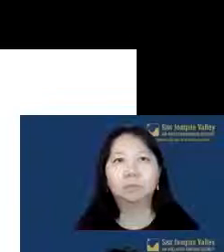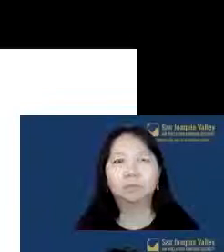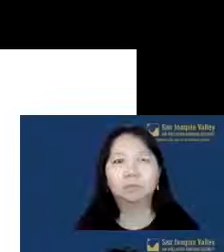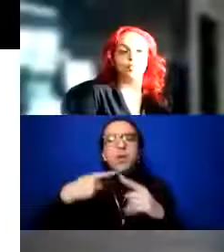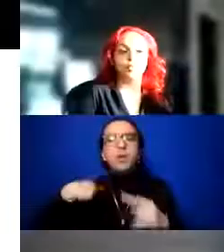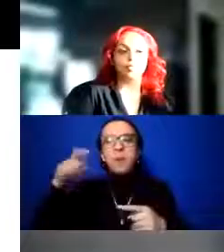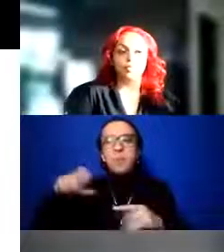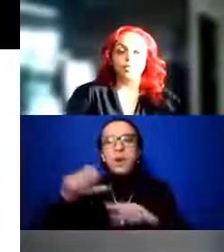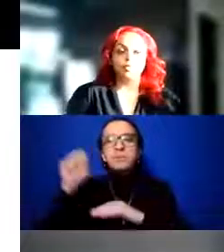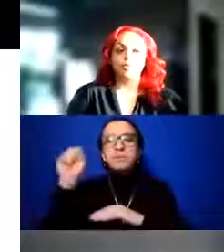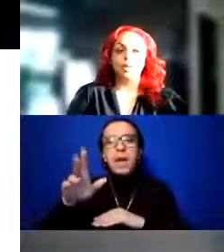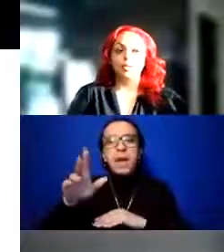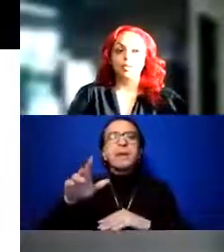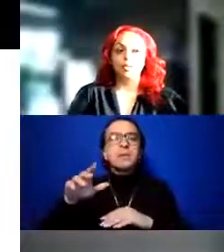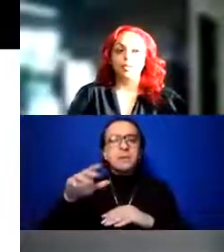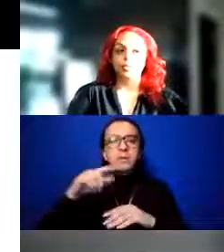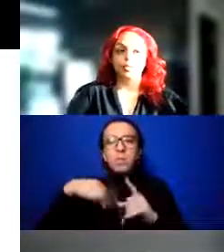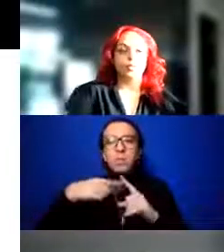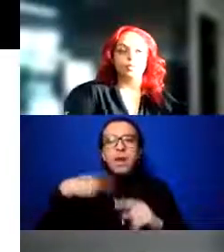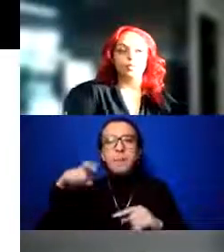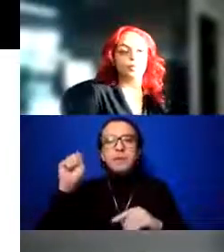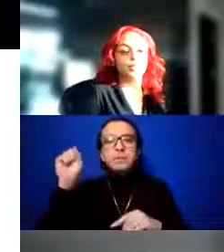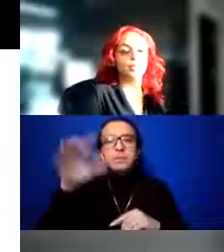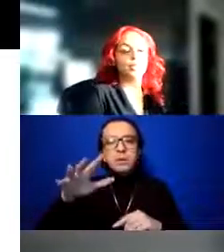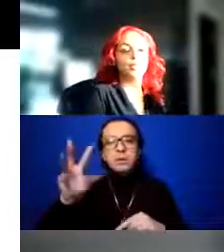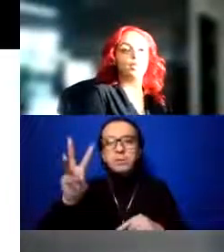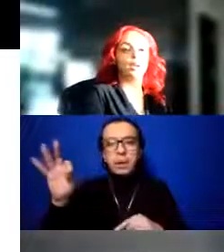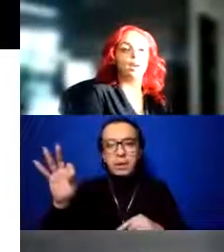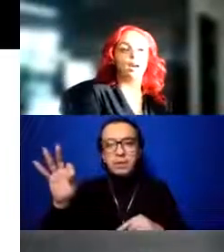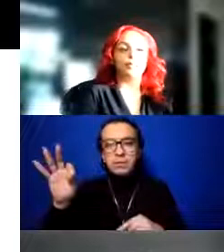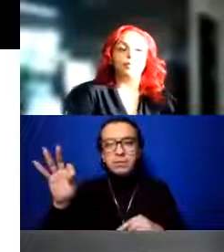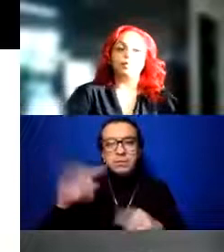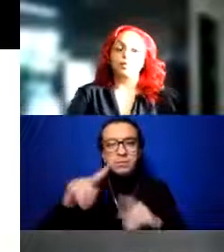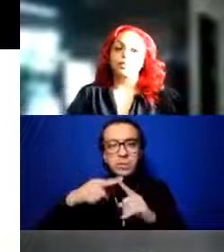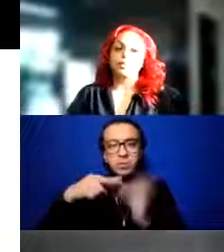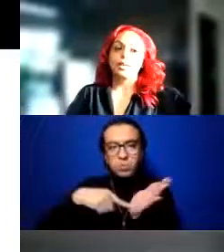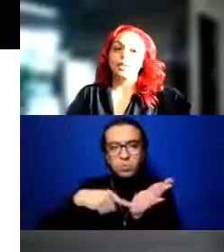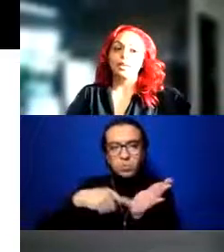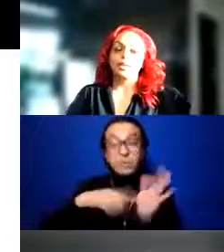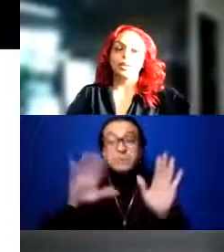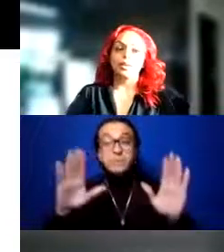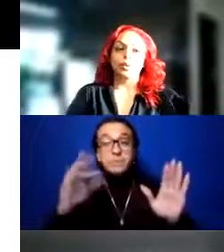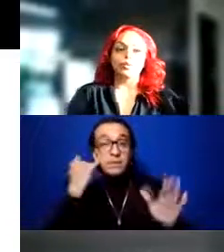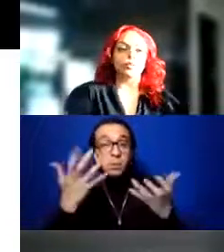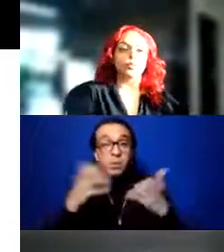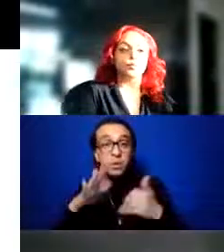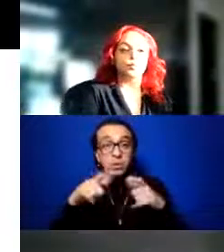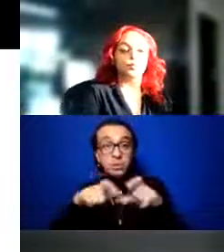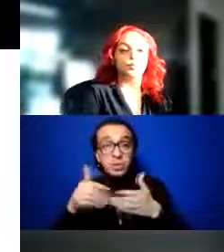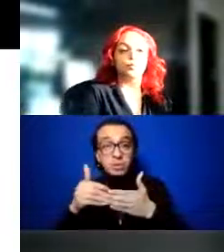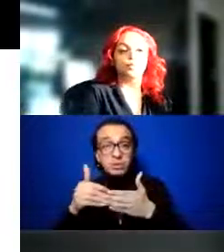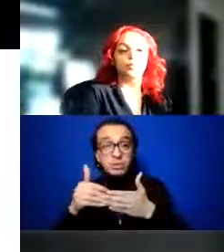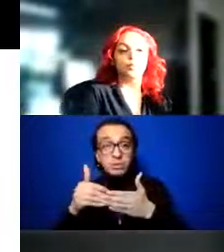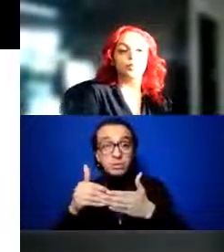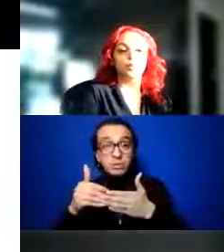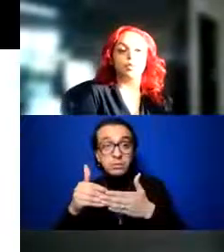get your physical checks in the mail, don't send the form in. But if you decide later that you want